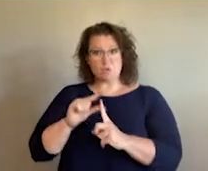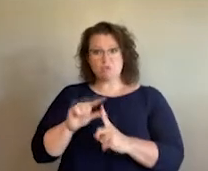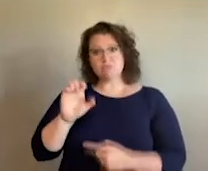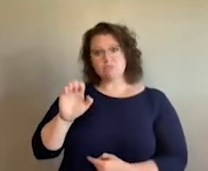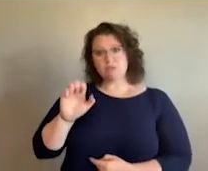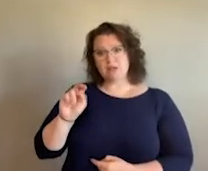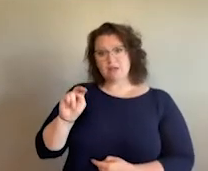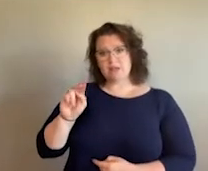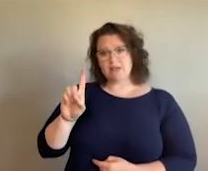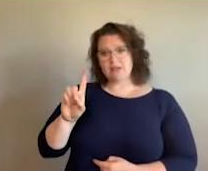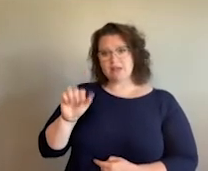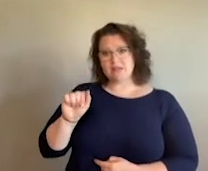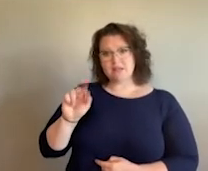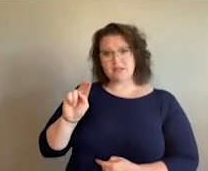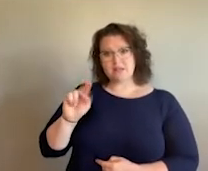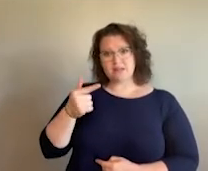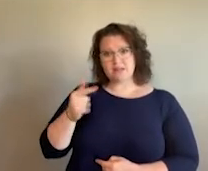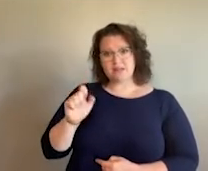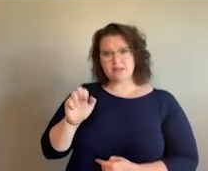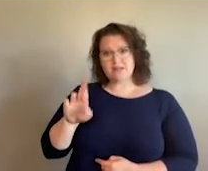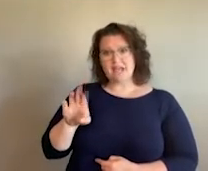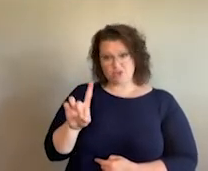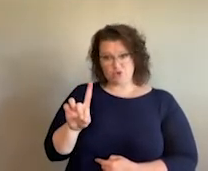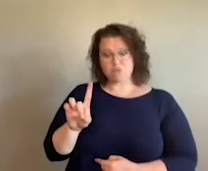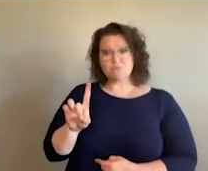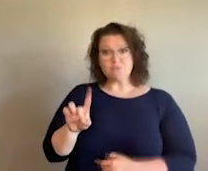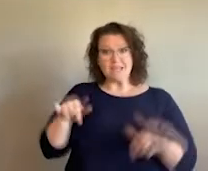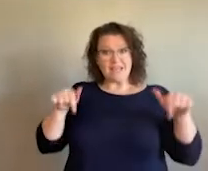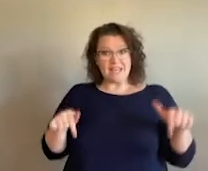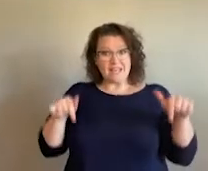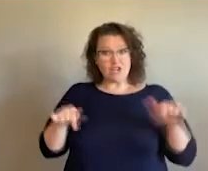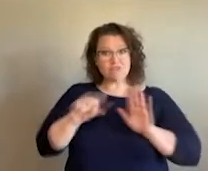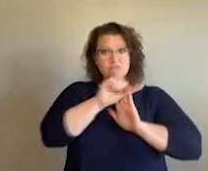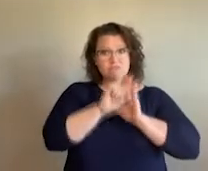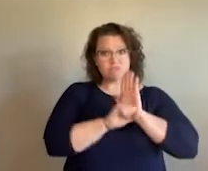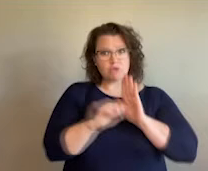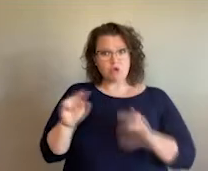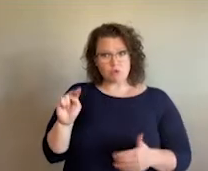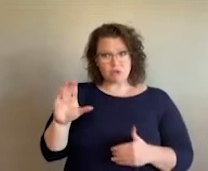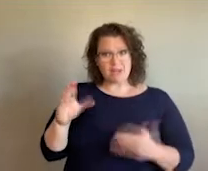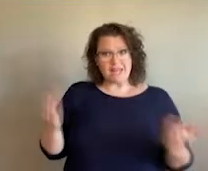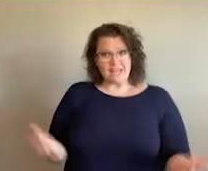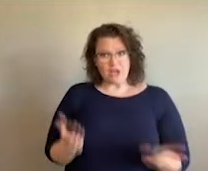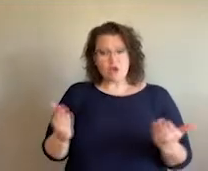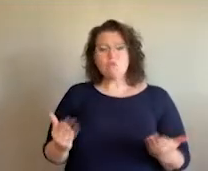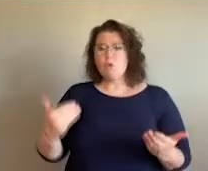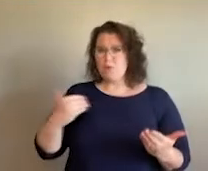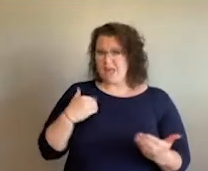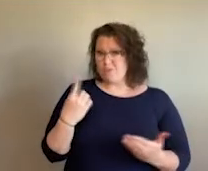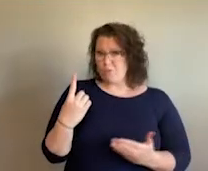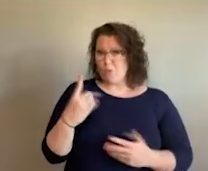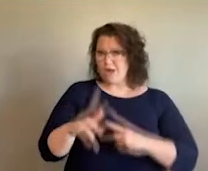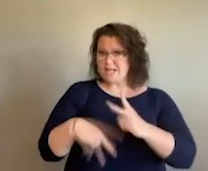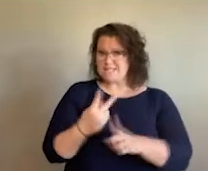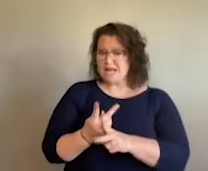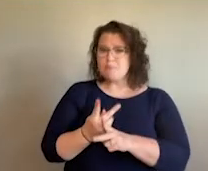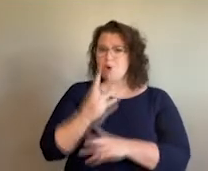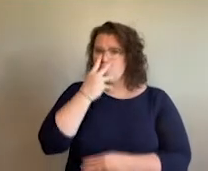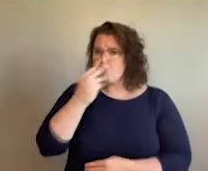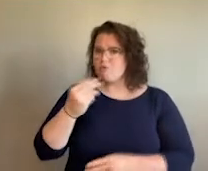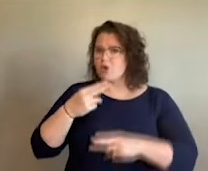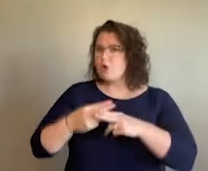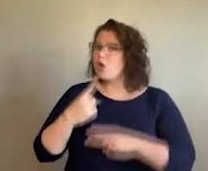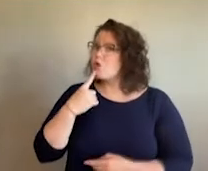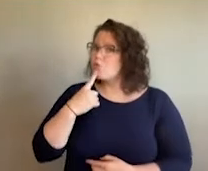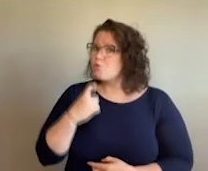So actually in eastern North Carolina, we have an endangered population of wolves, and they are called the red wolves. And